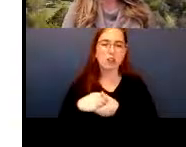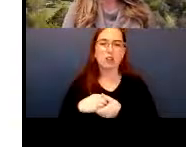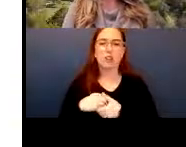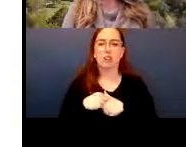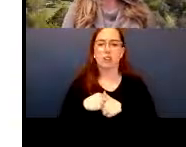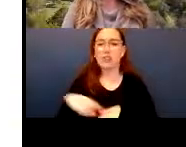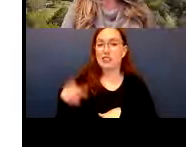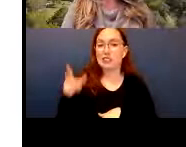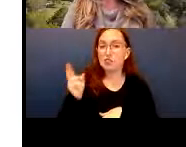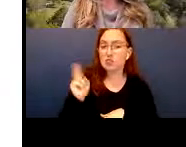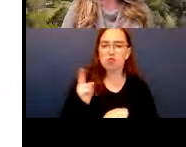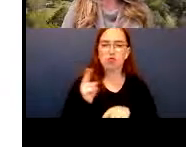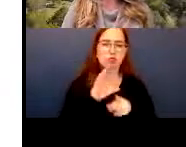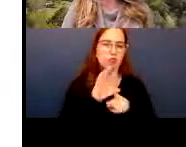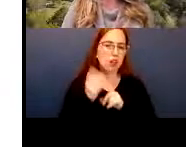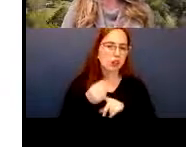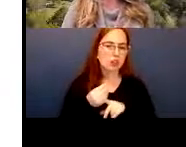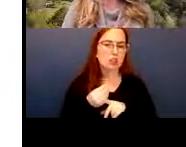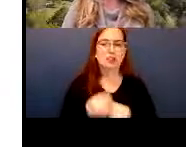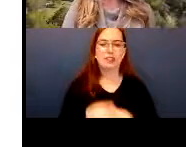history and culture,